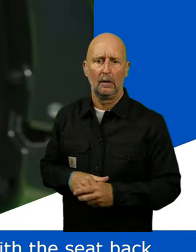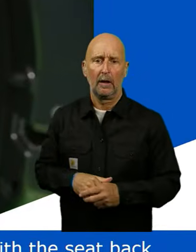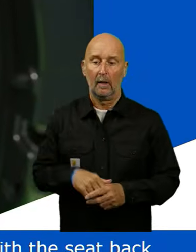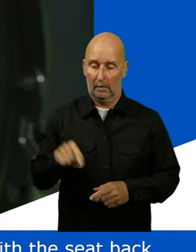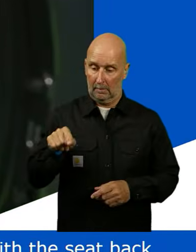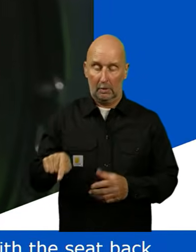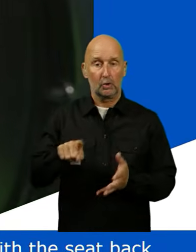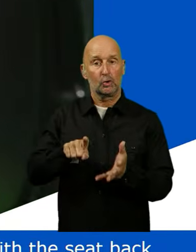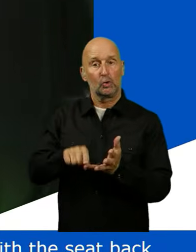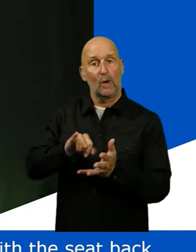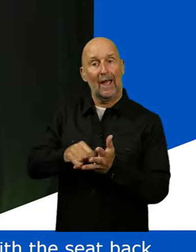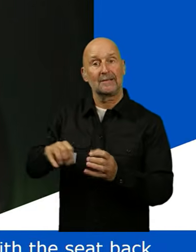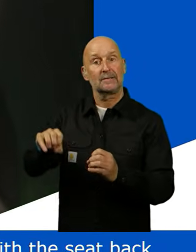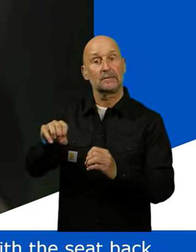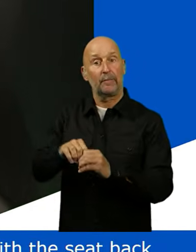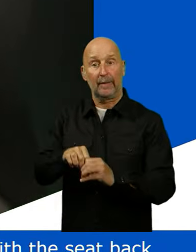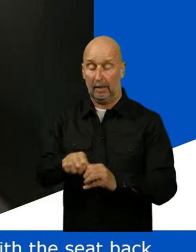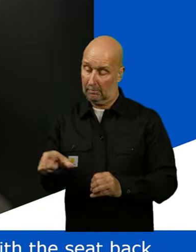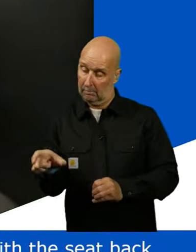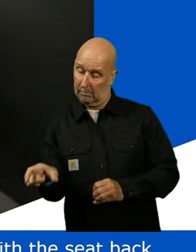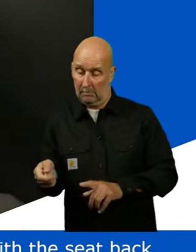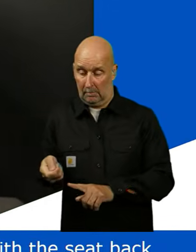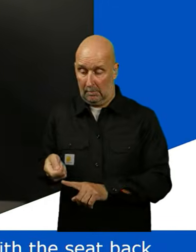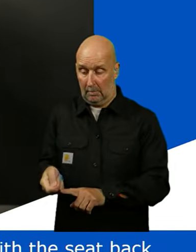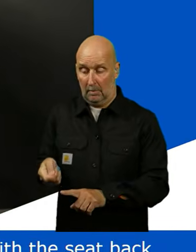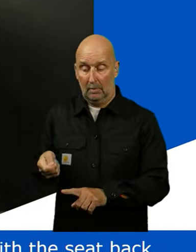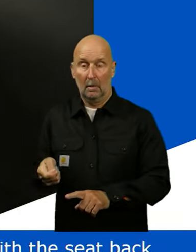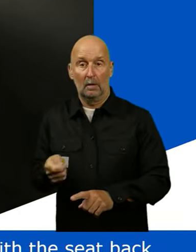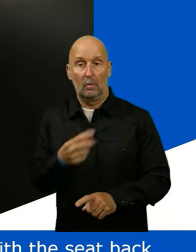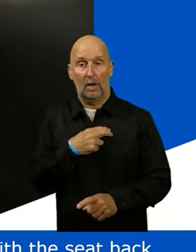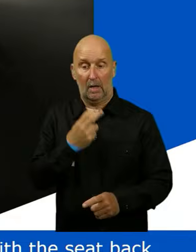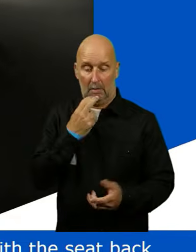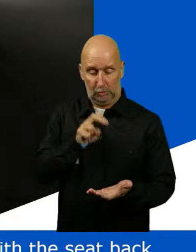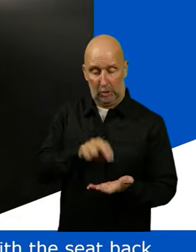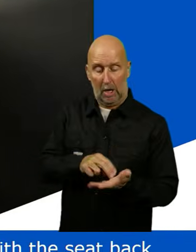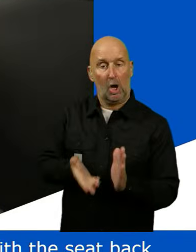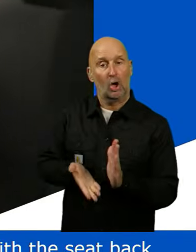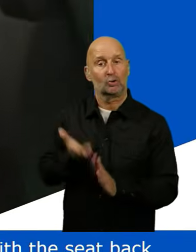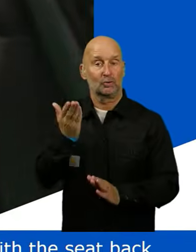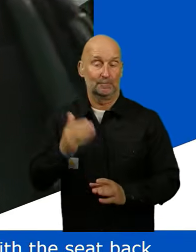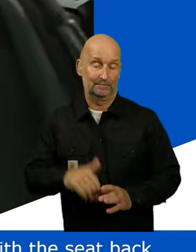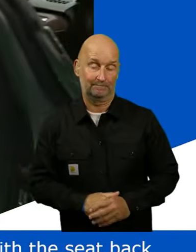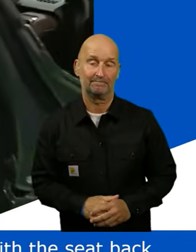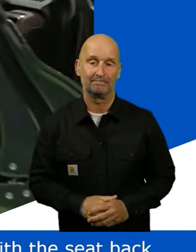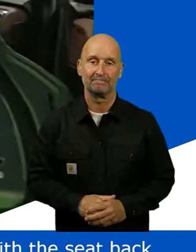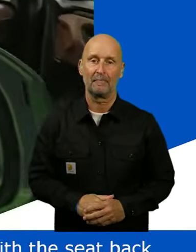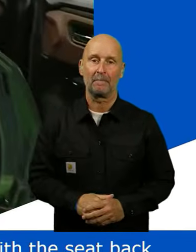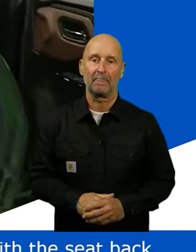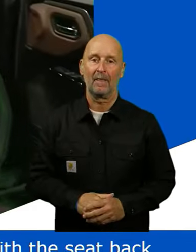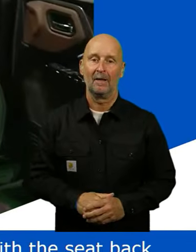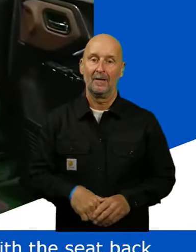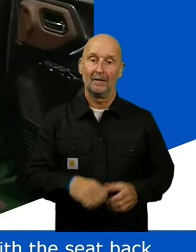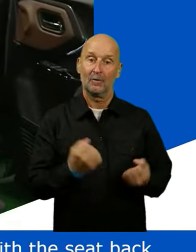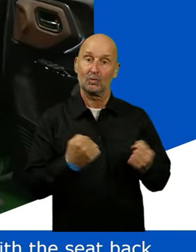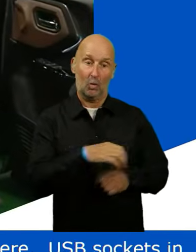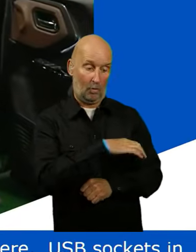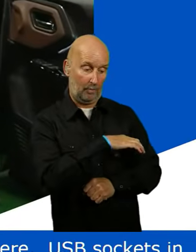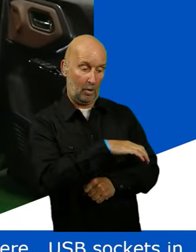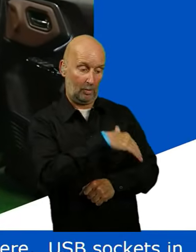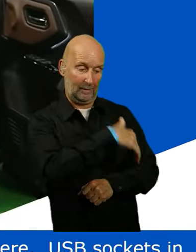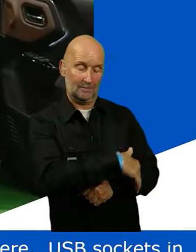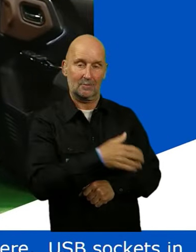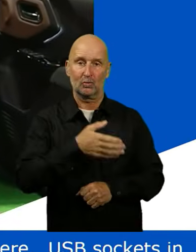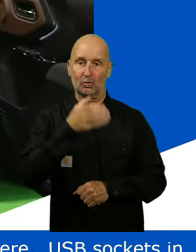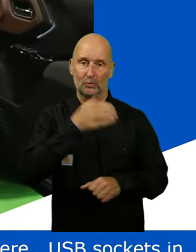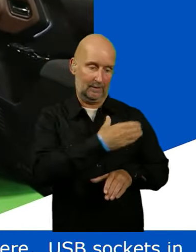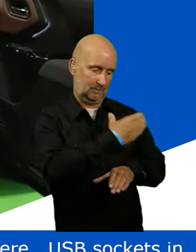include USB sockets in the centre, again, to help keep you charged on the move. There's also door pockets as well, so you can keep your drinks in